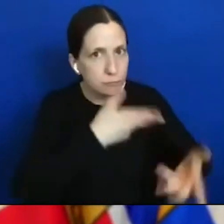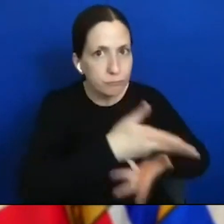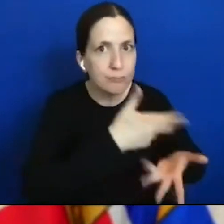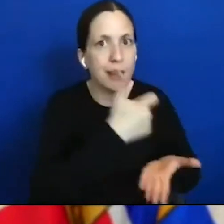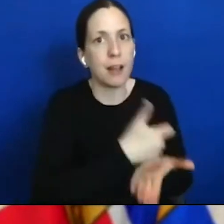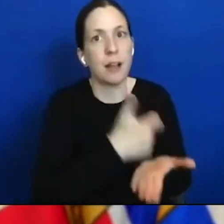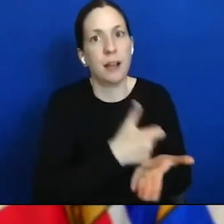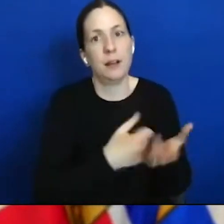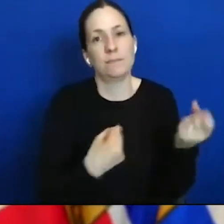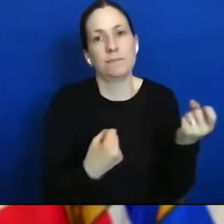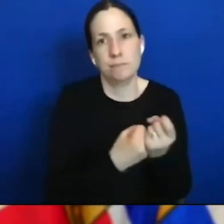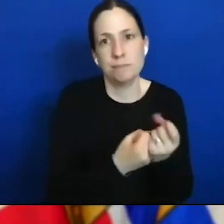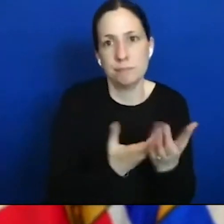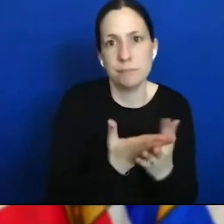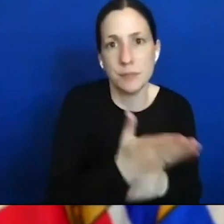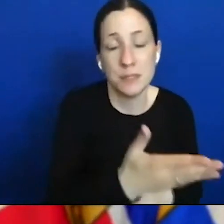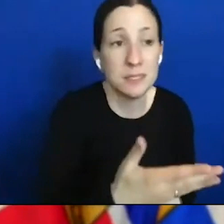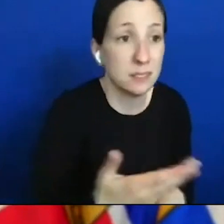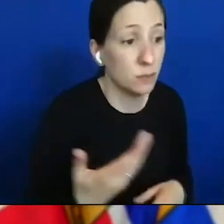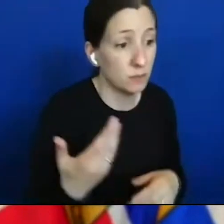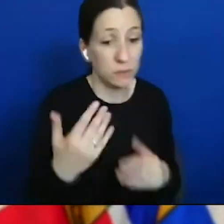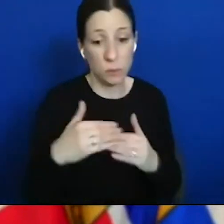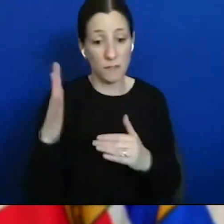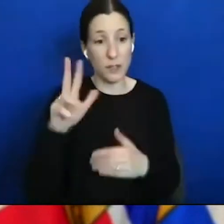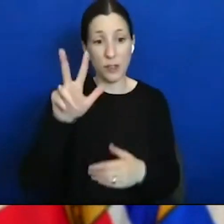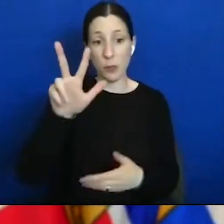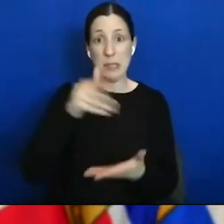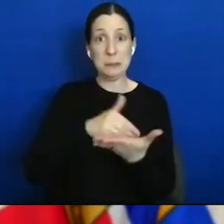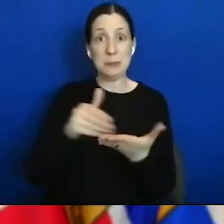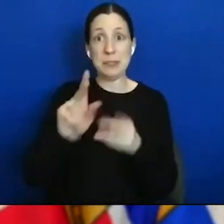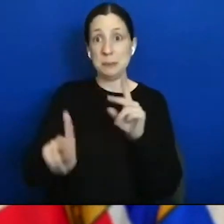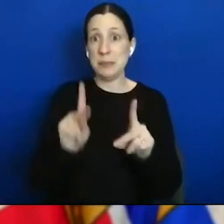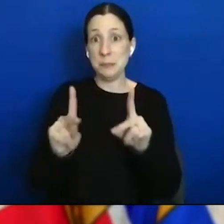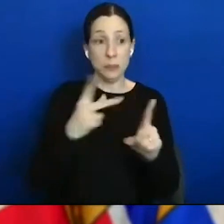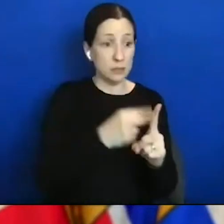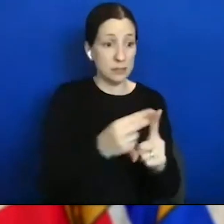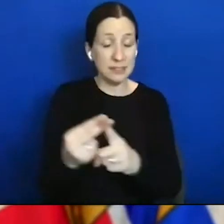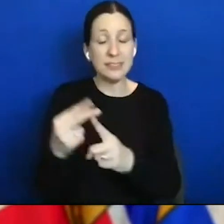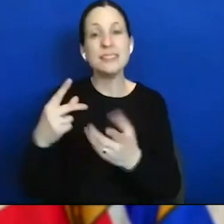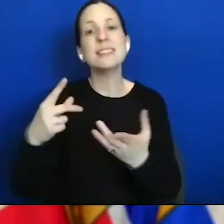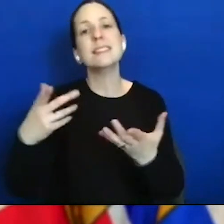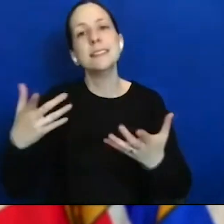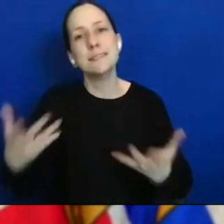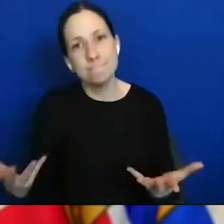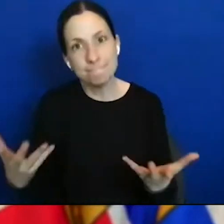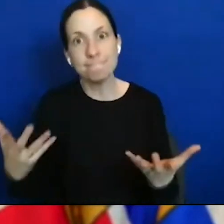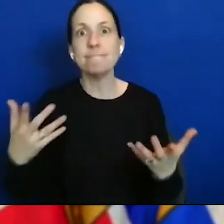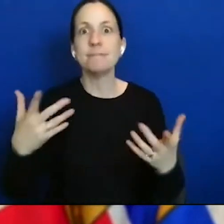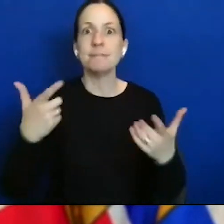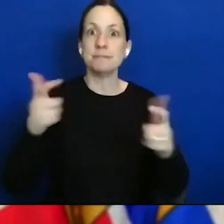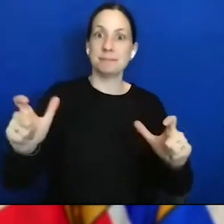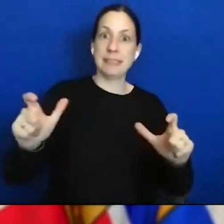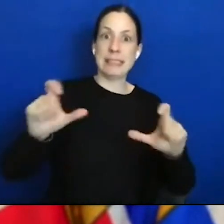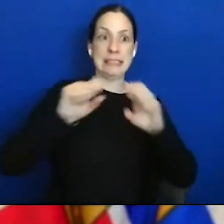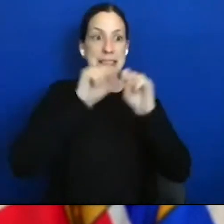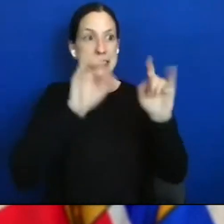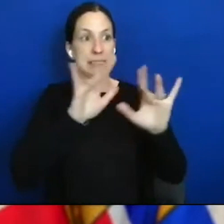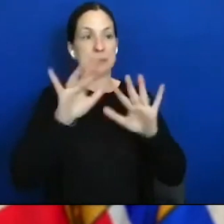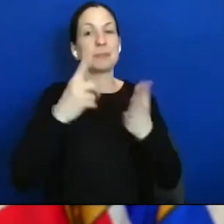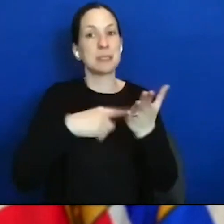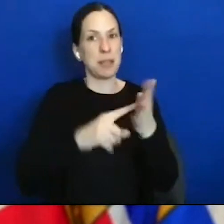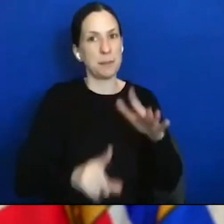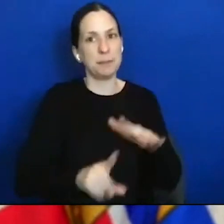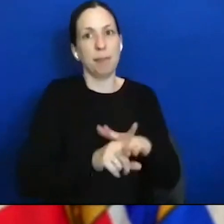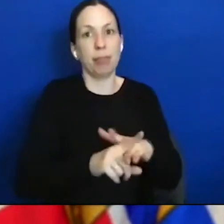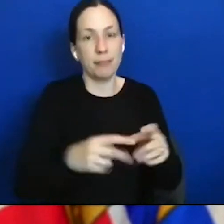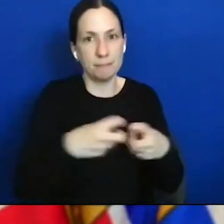those. With 3 million people receiving vaccines, sometimes these happen, but they're relatively small.